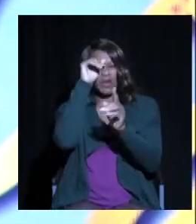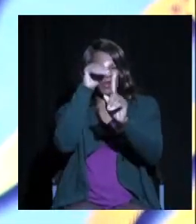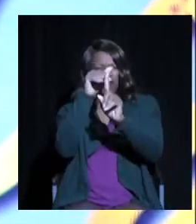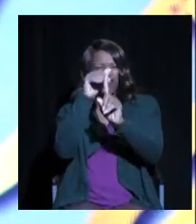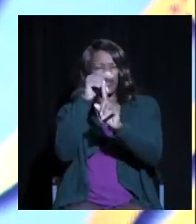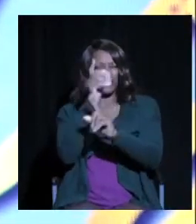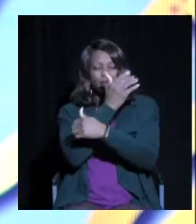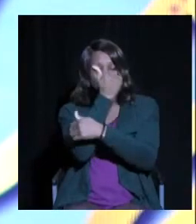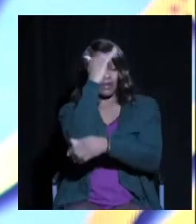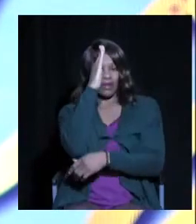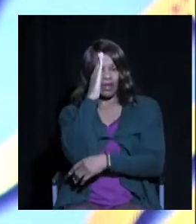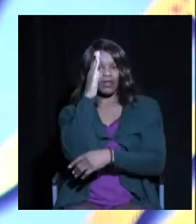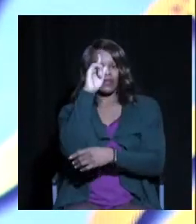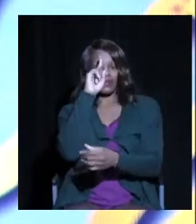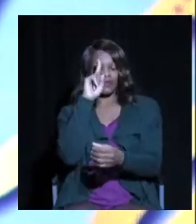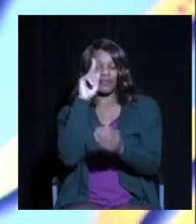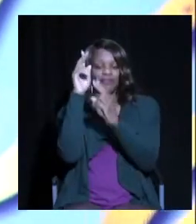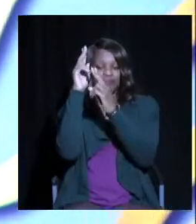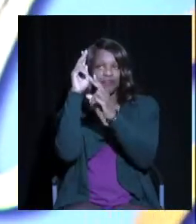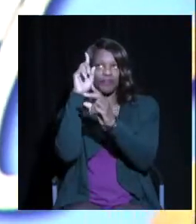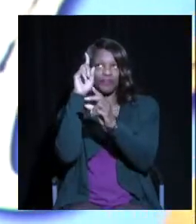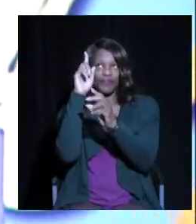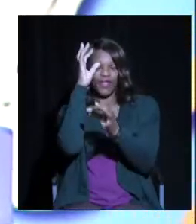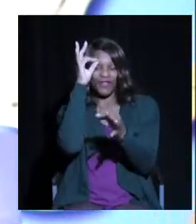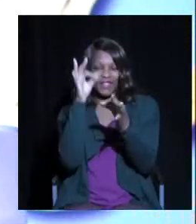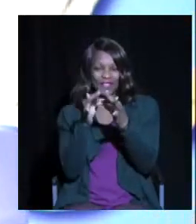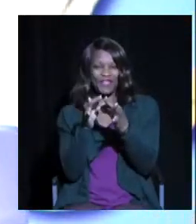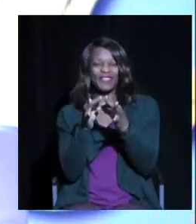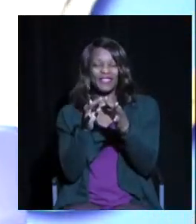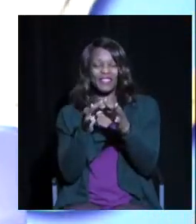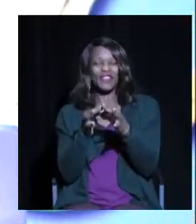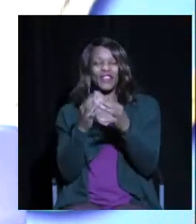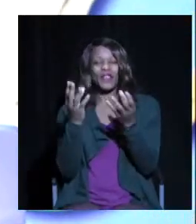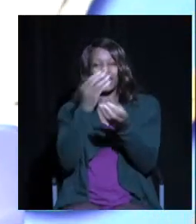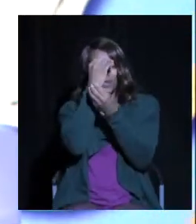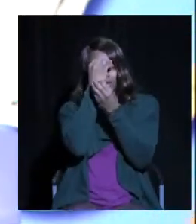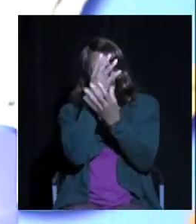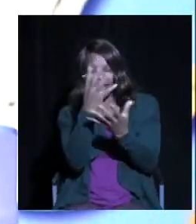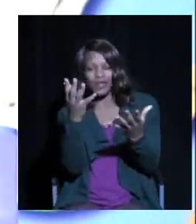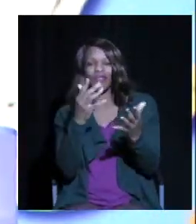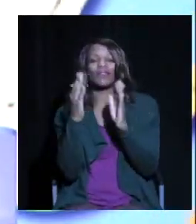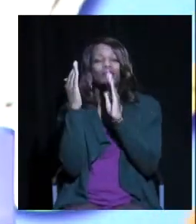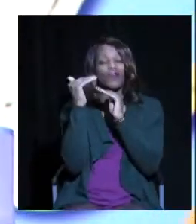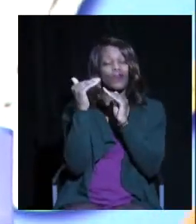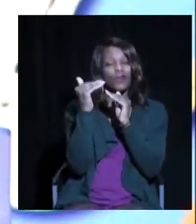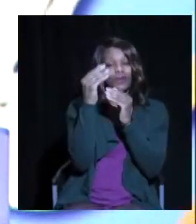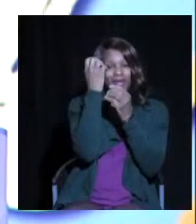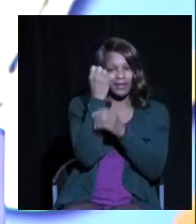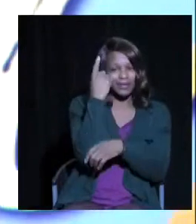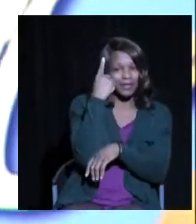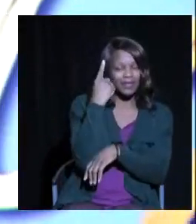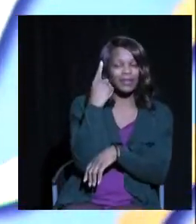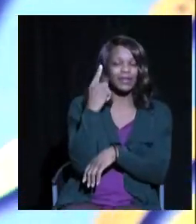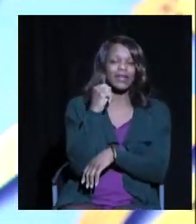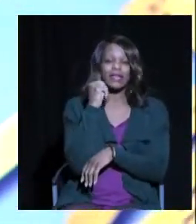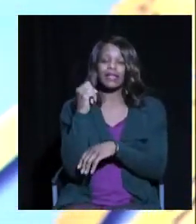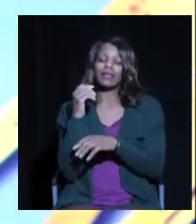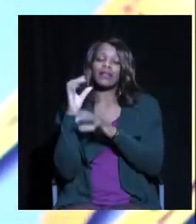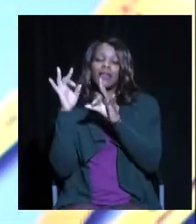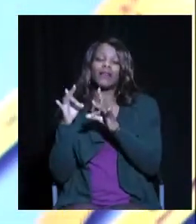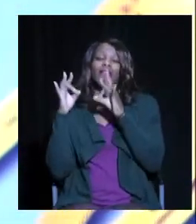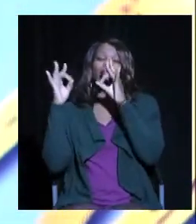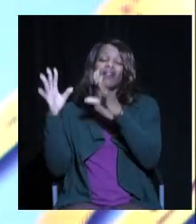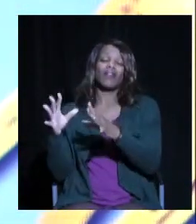in the life of Elizabeth. We want to be those people to bring hope and light to situations, not more darkness and